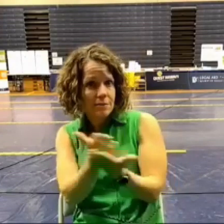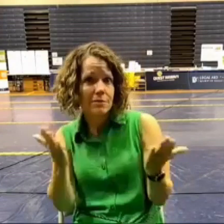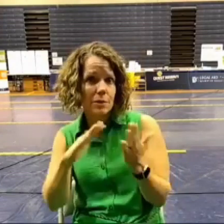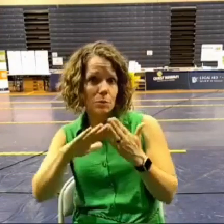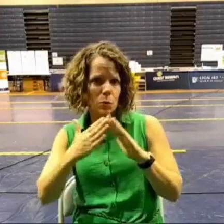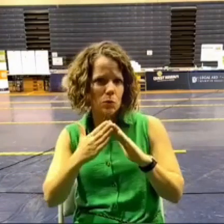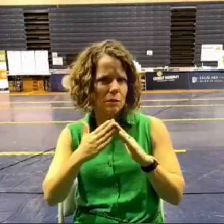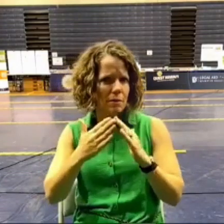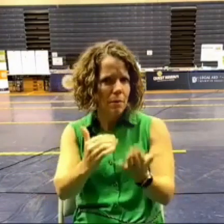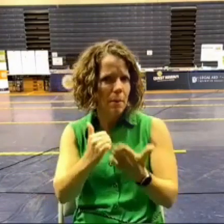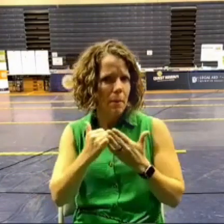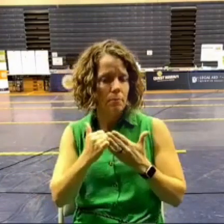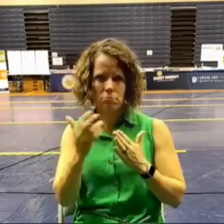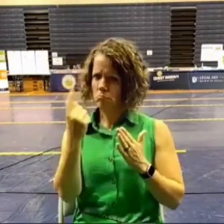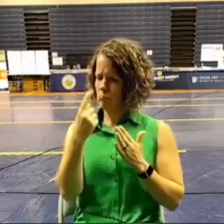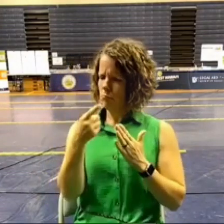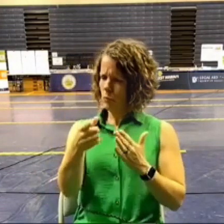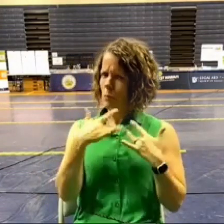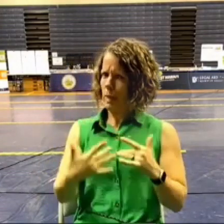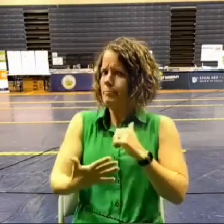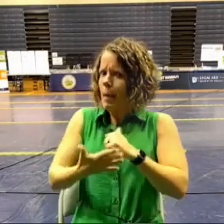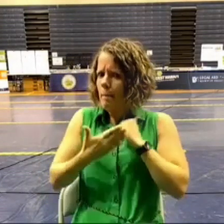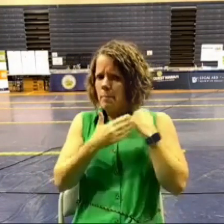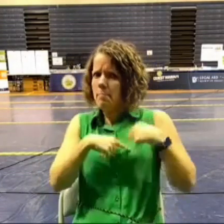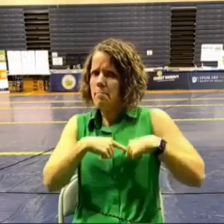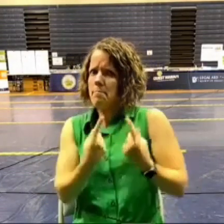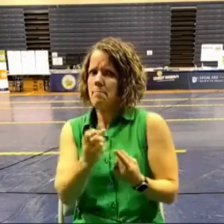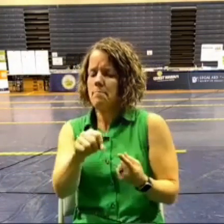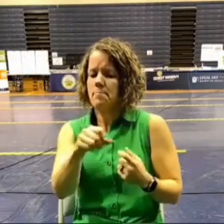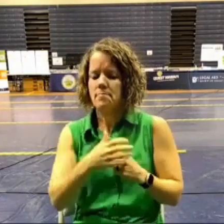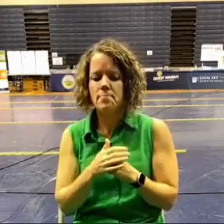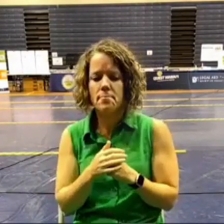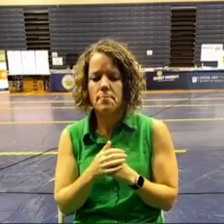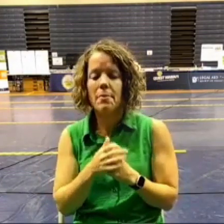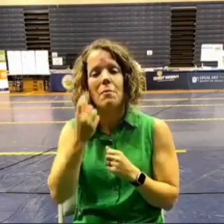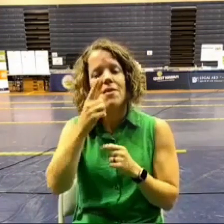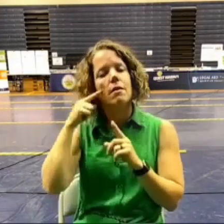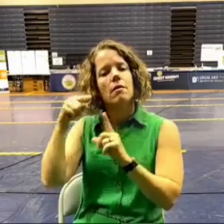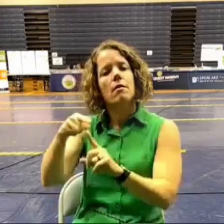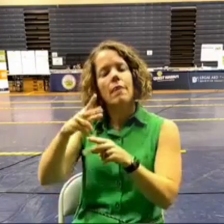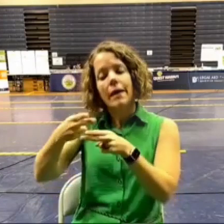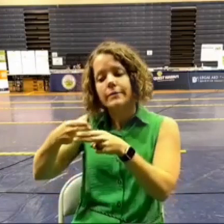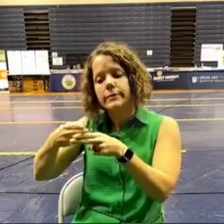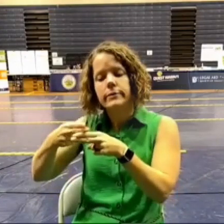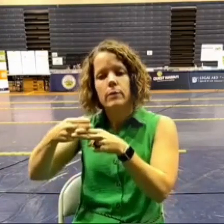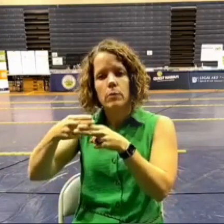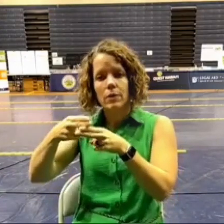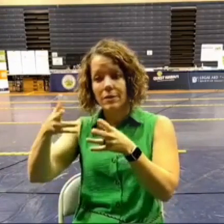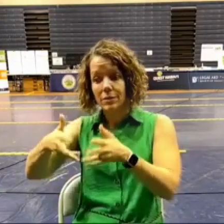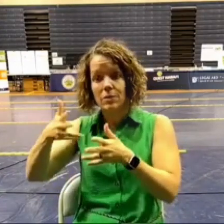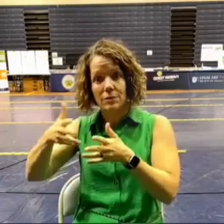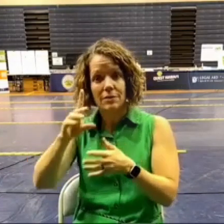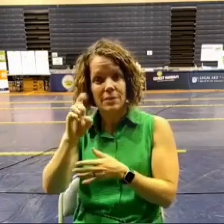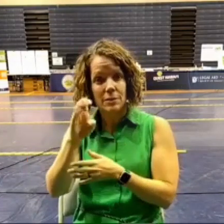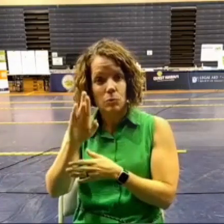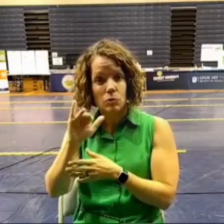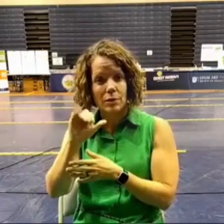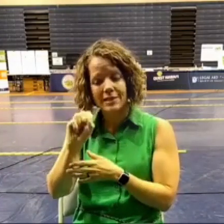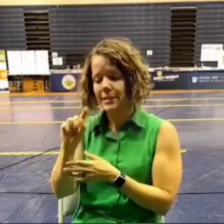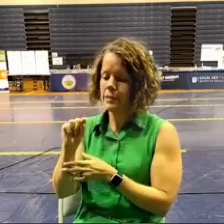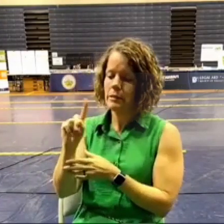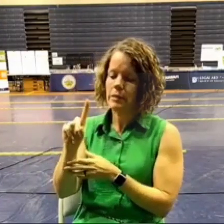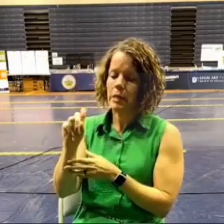like you always do, to help us step into this. The temporary debris site is a different is a